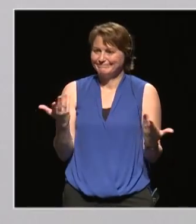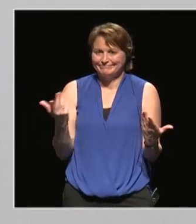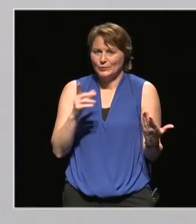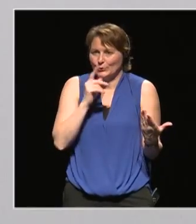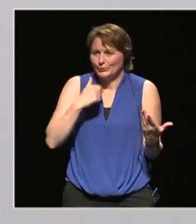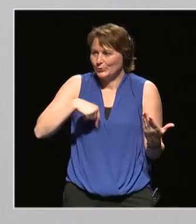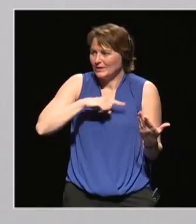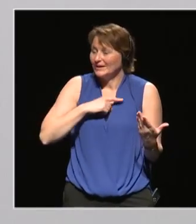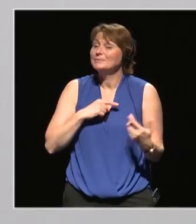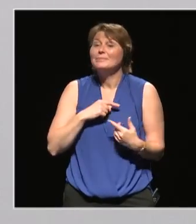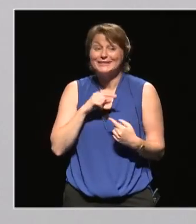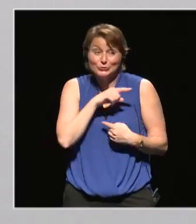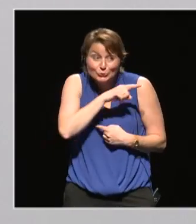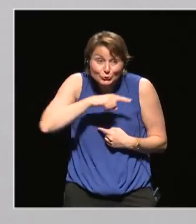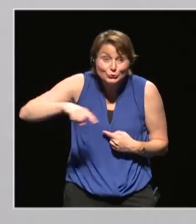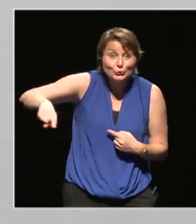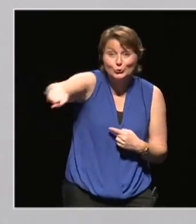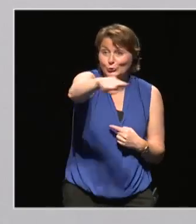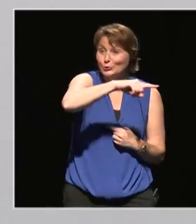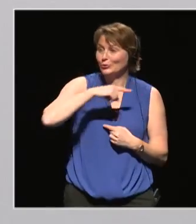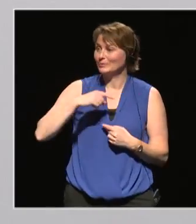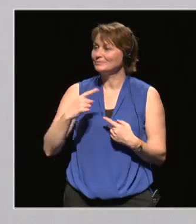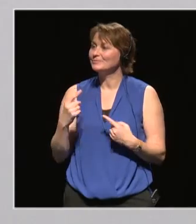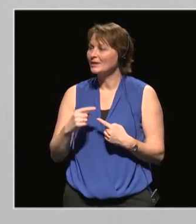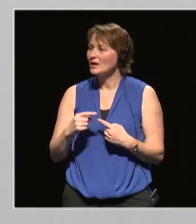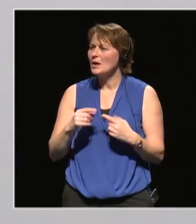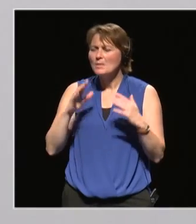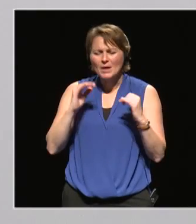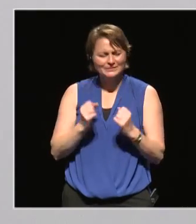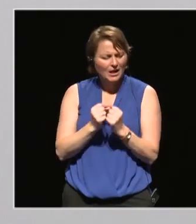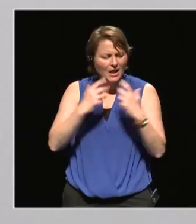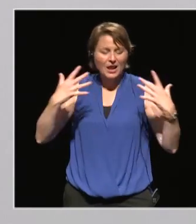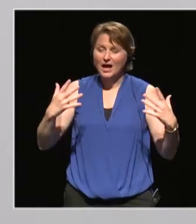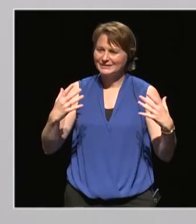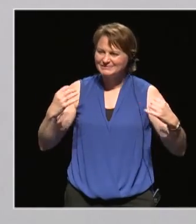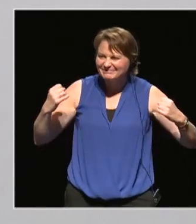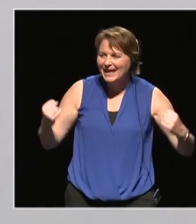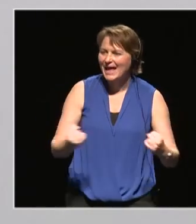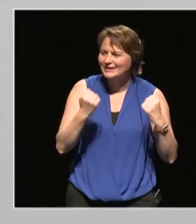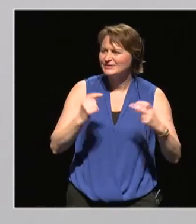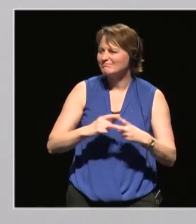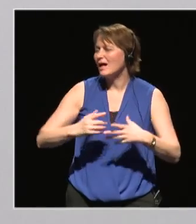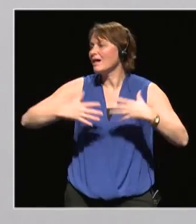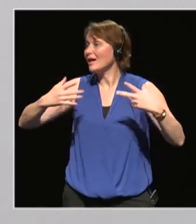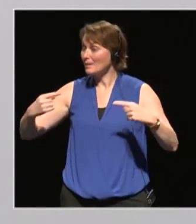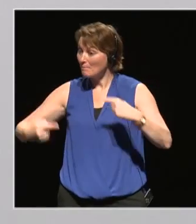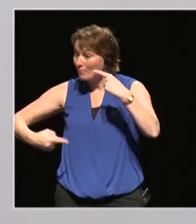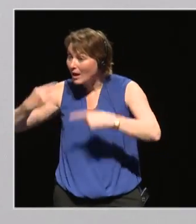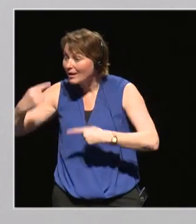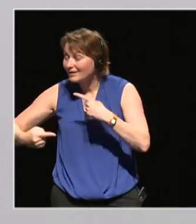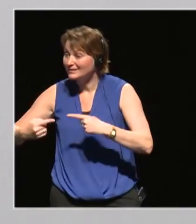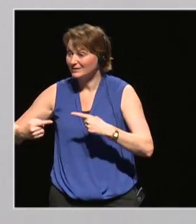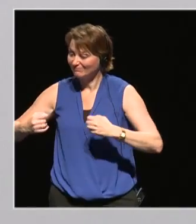is, it's you. And unless we get a lot of energy, a lot of political activism, and a lot of effort